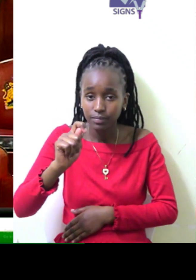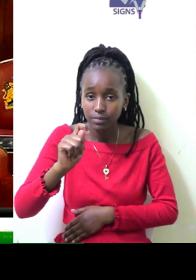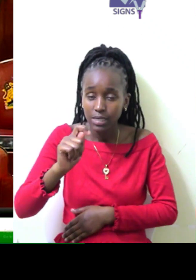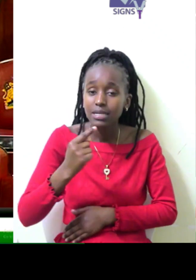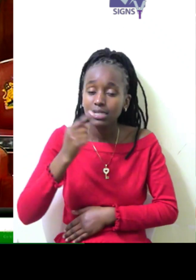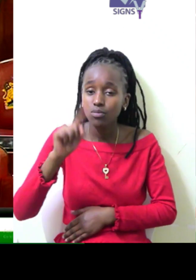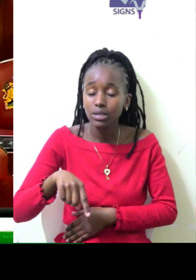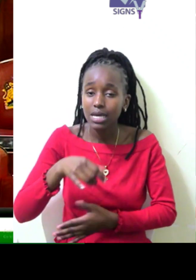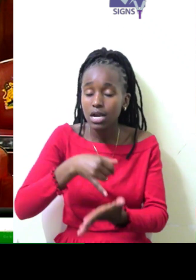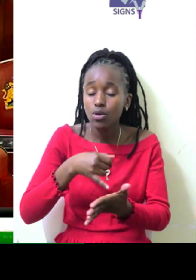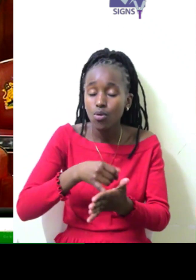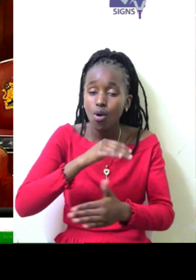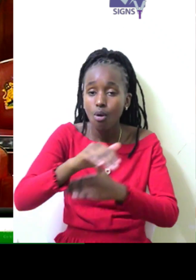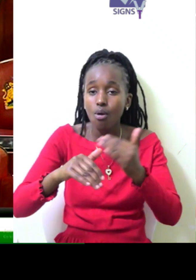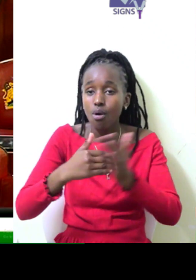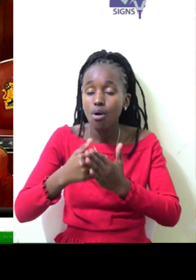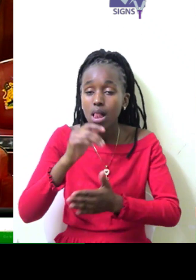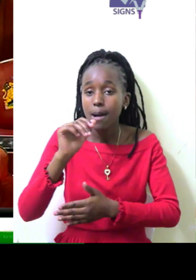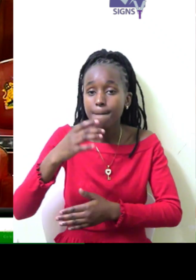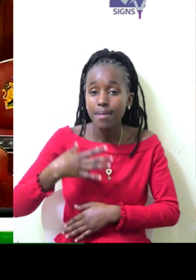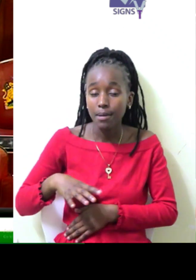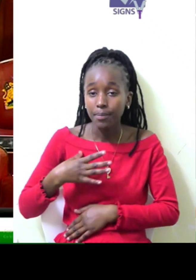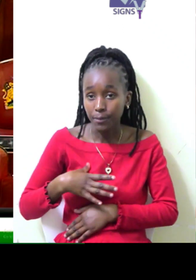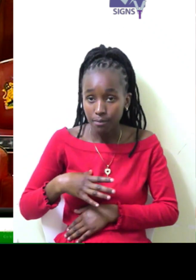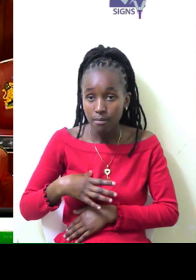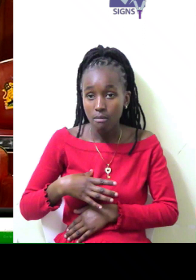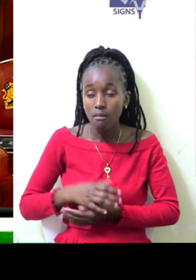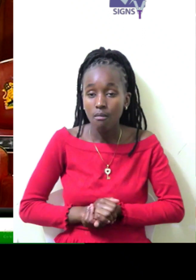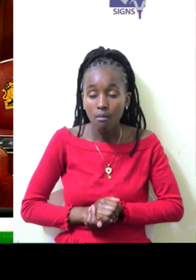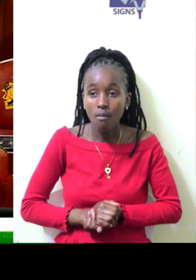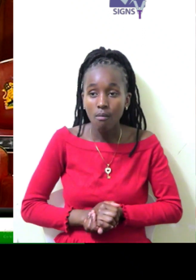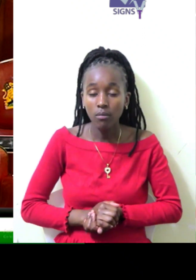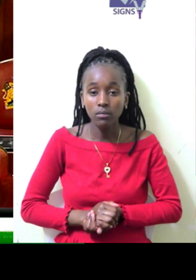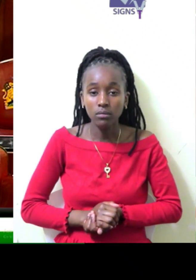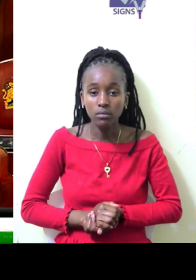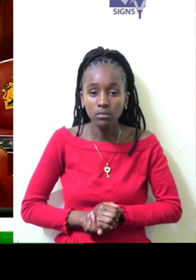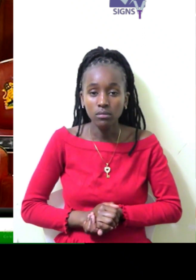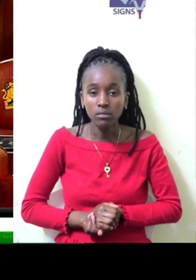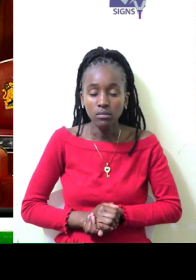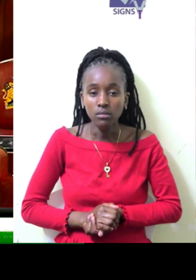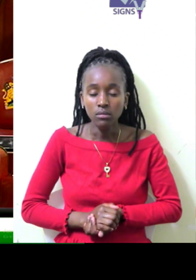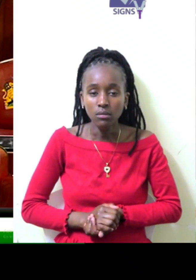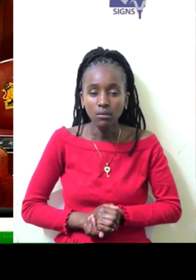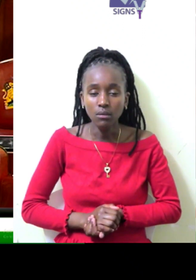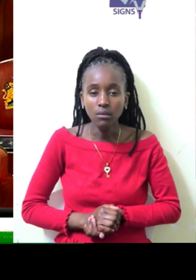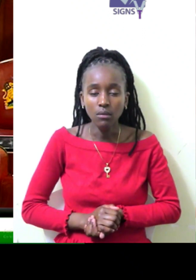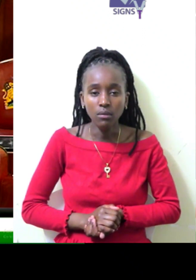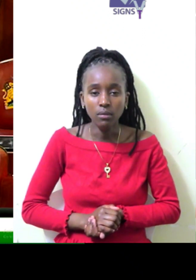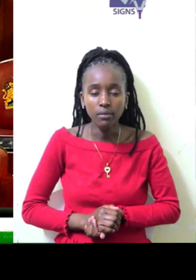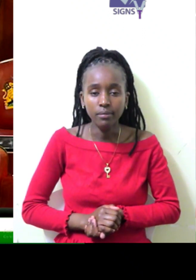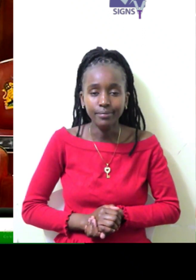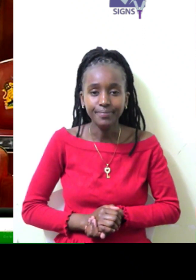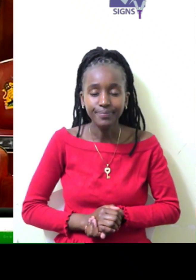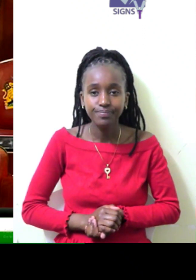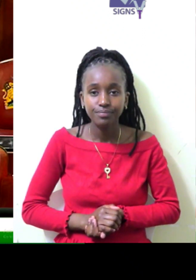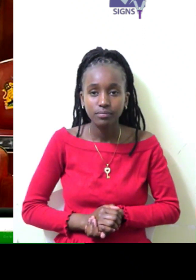everybody. Everybody, possibly in terms of the definition under that section 26, subsection 5, it includes